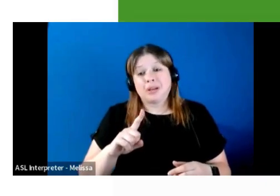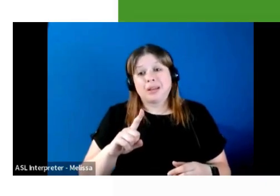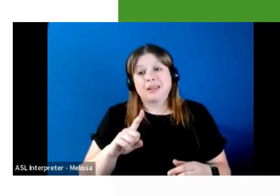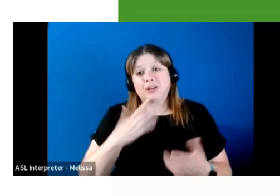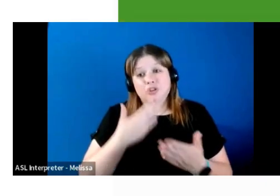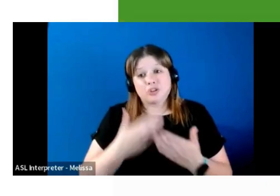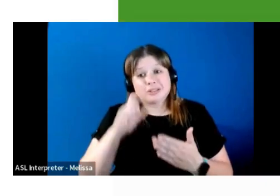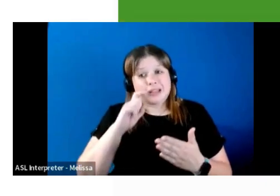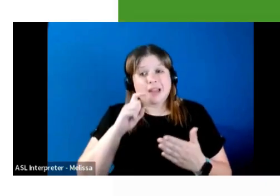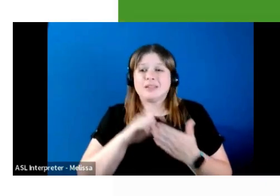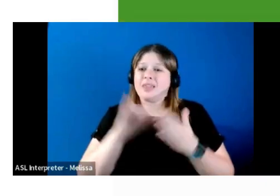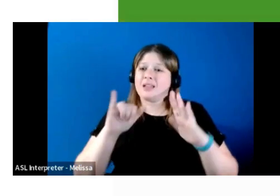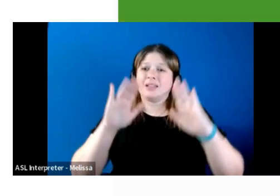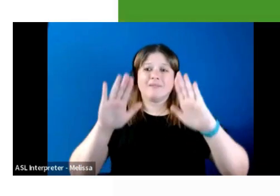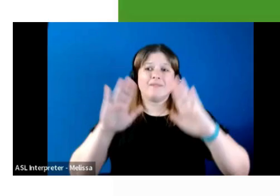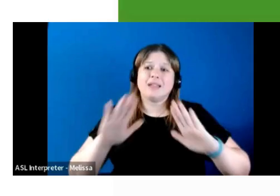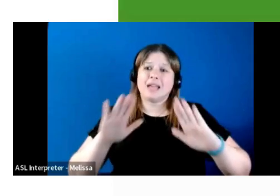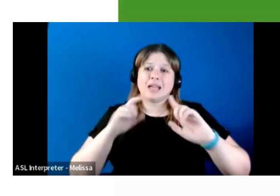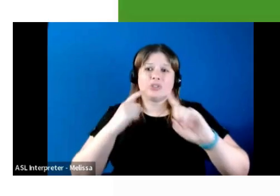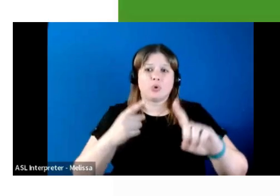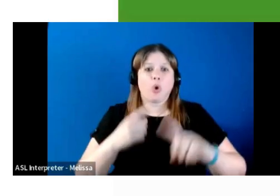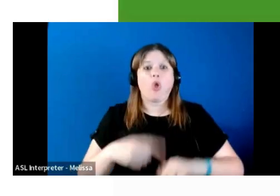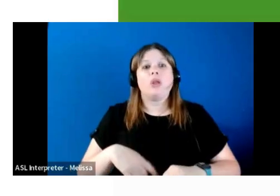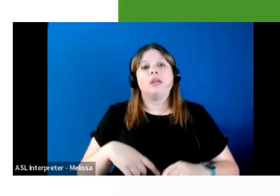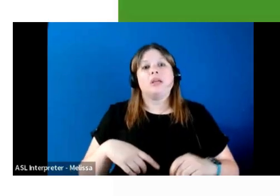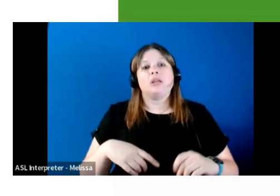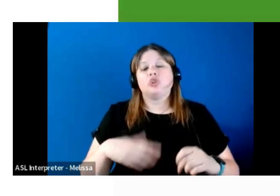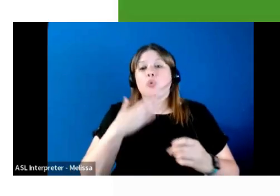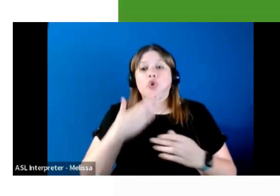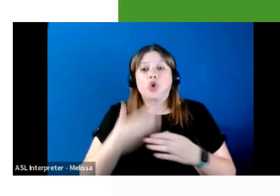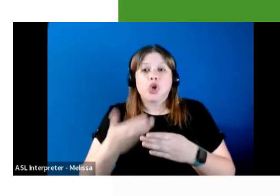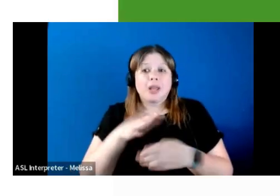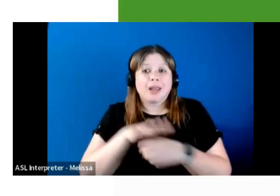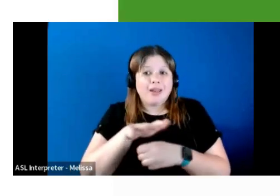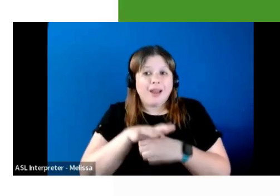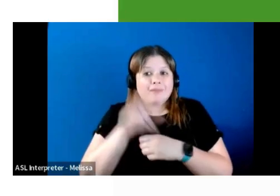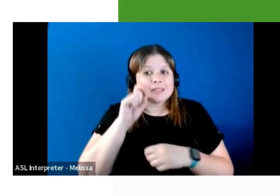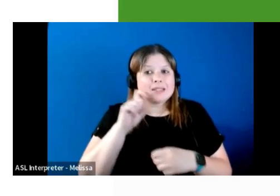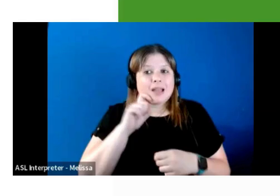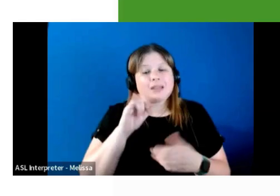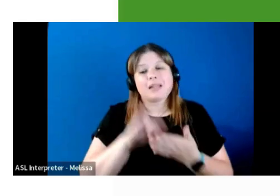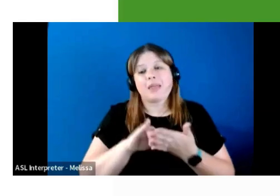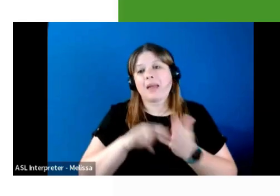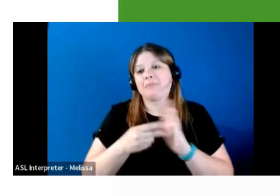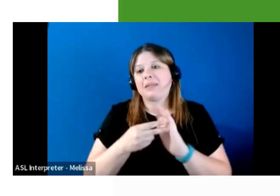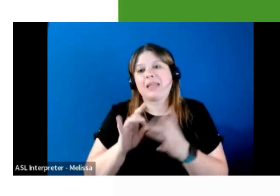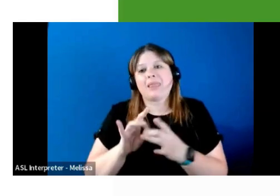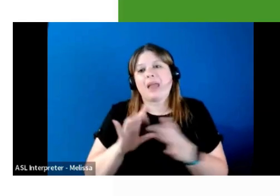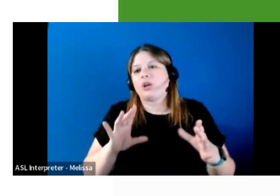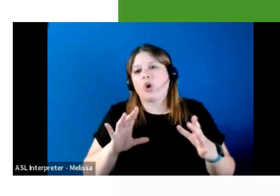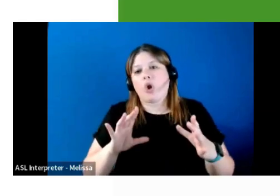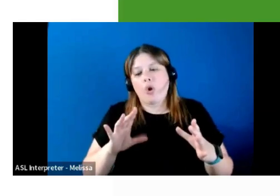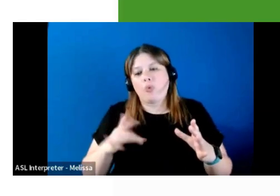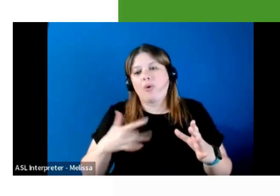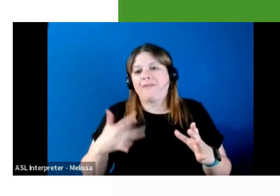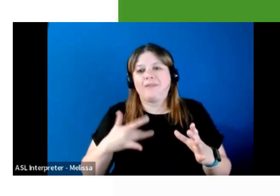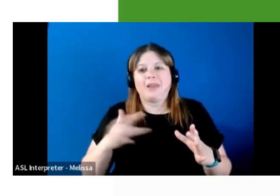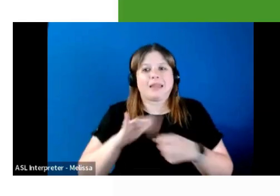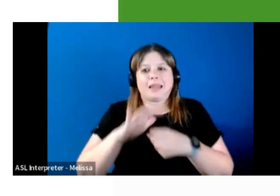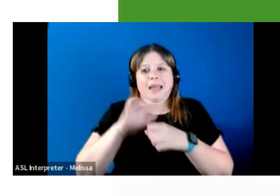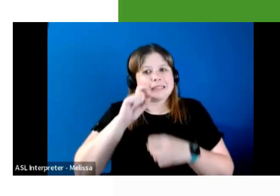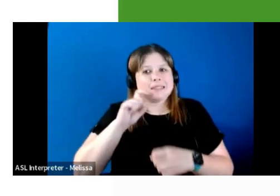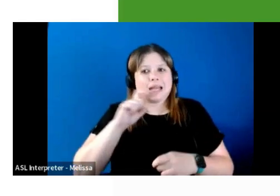So this idea of good enough sex, it means really letting go of the pressure for sex to be perfect and